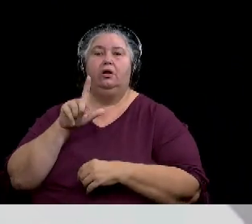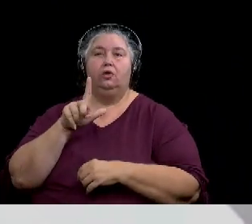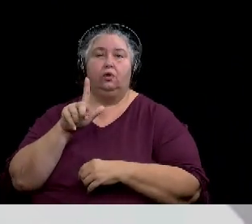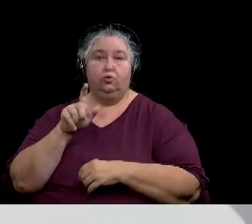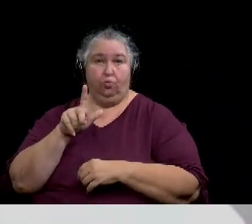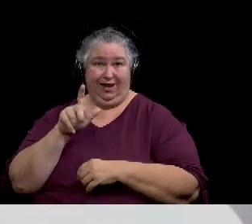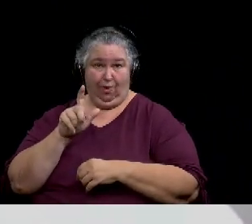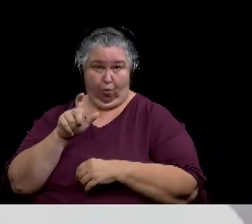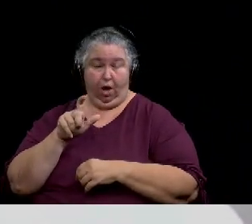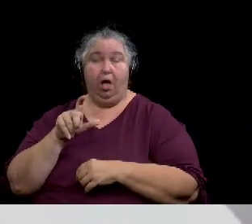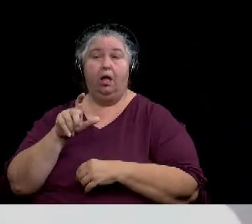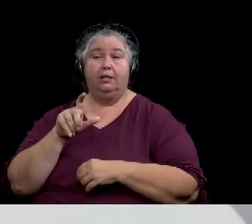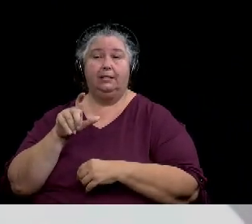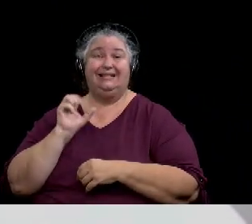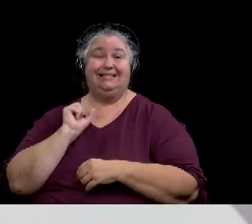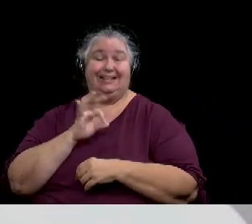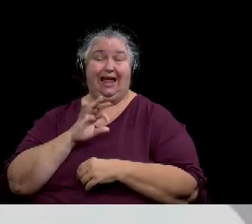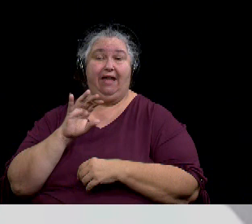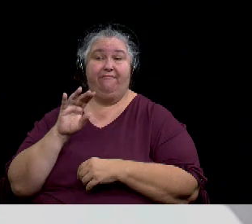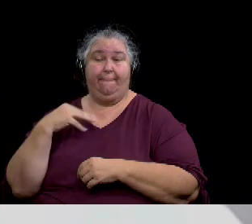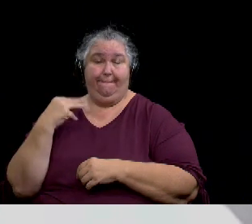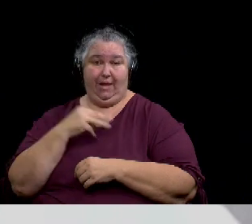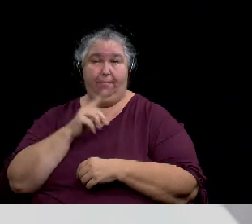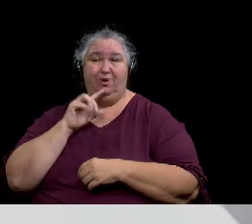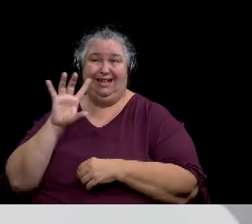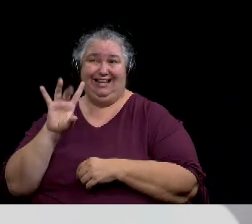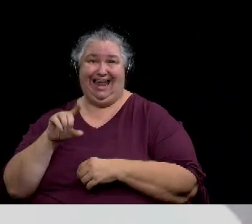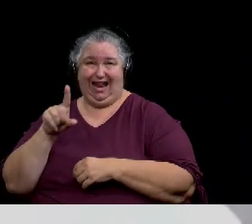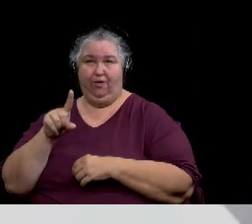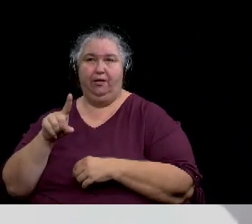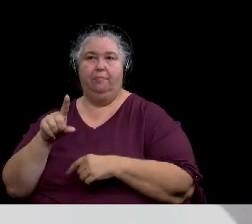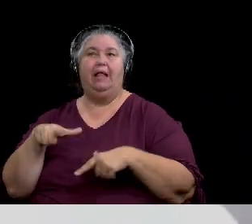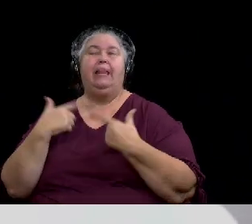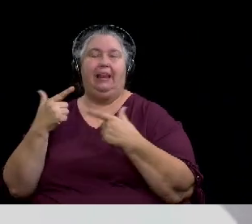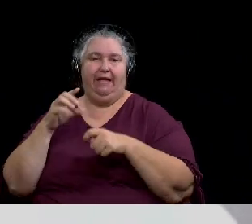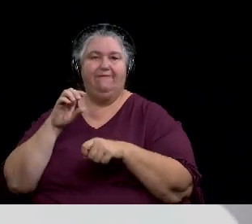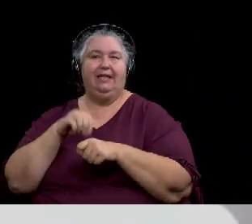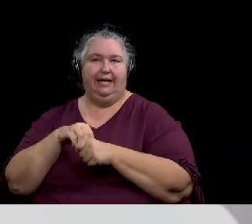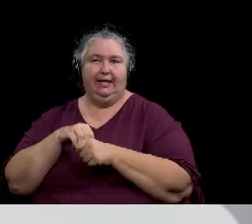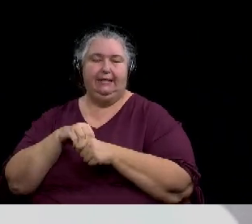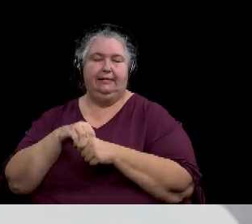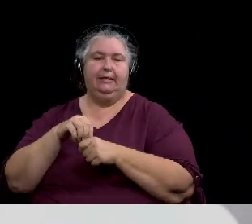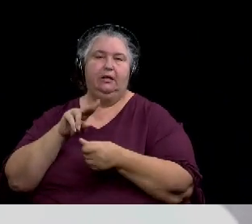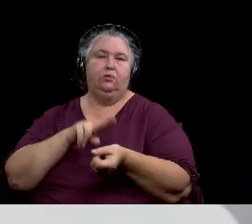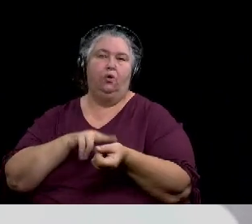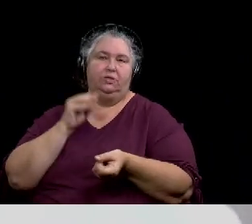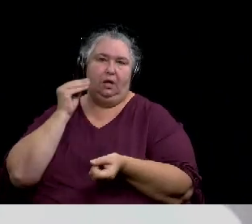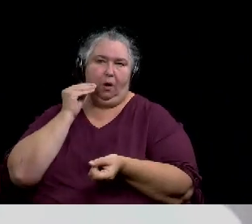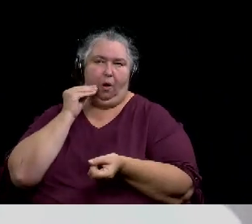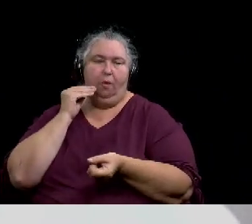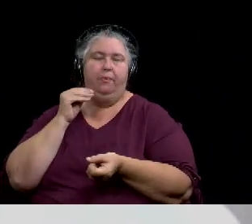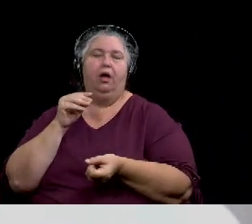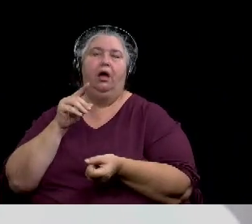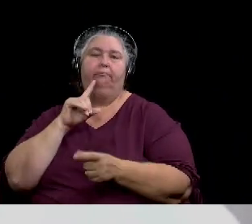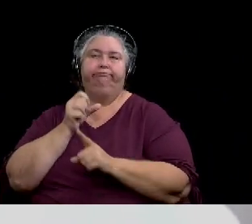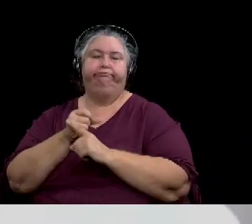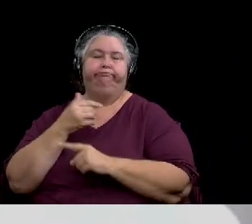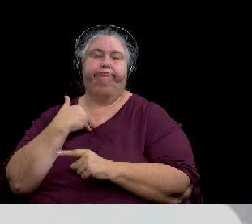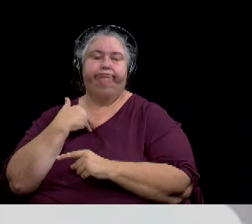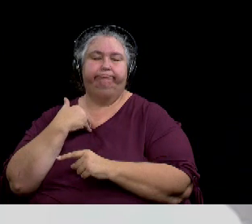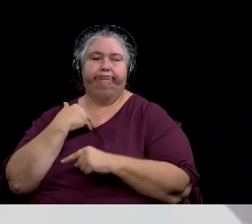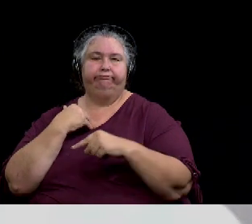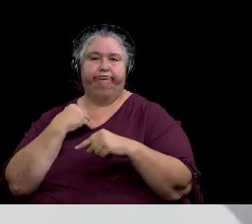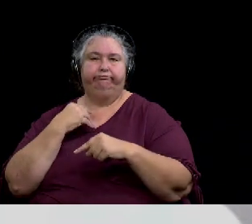staff members, and only 8 of those are residents of those elder care facilities. At the county